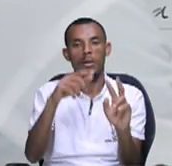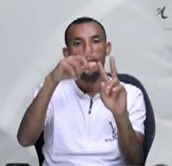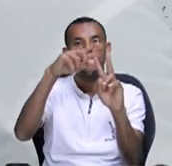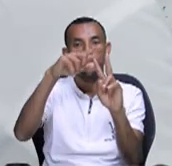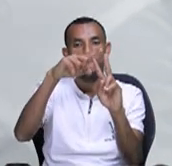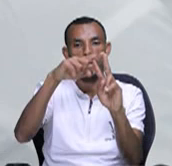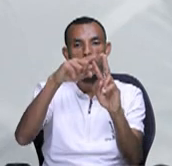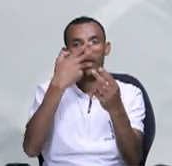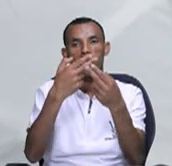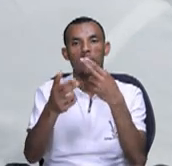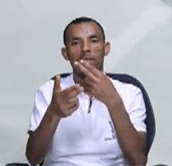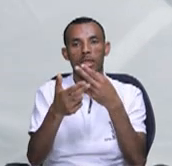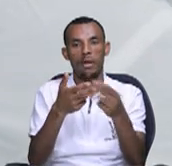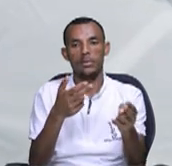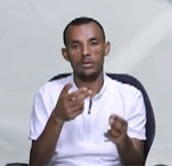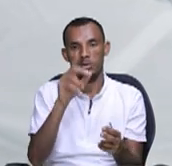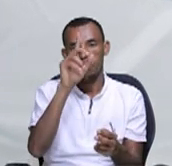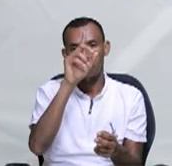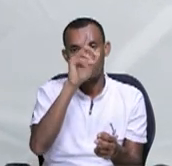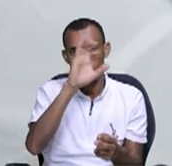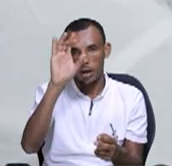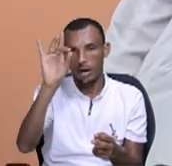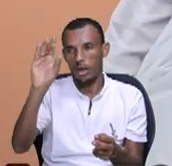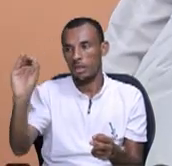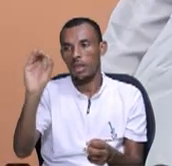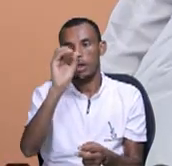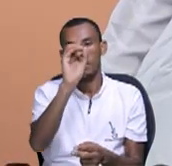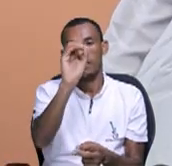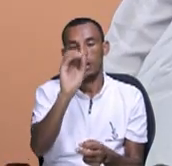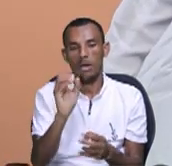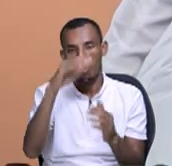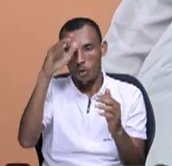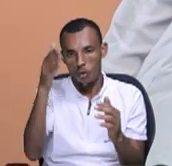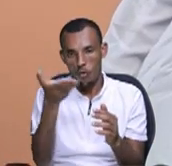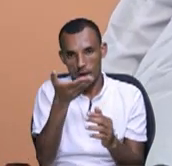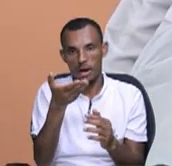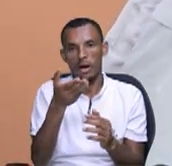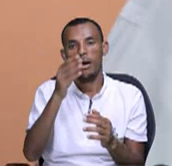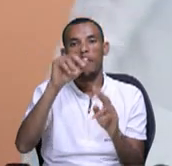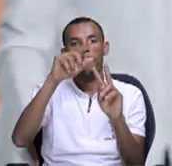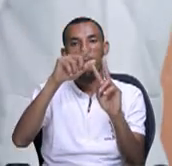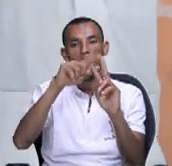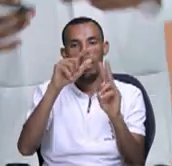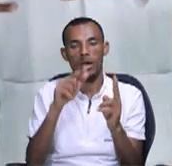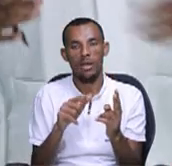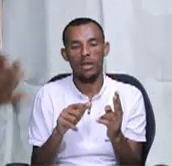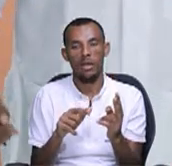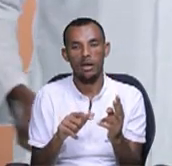pi times 180 degree over pi.